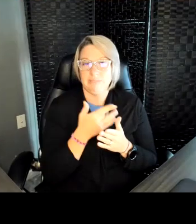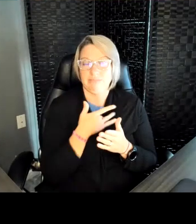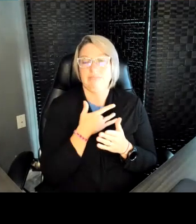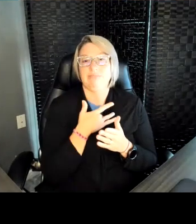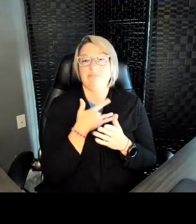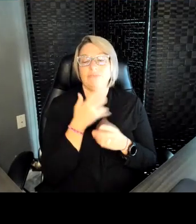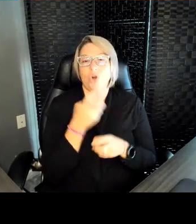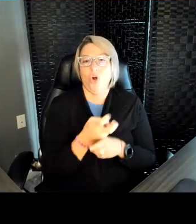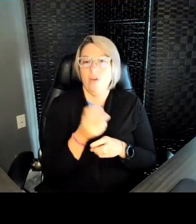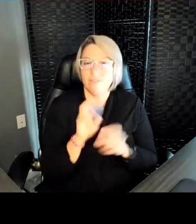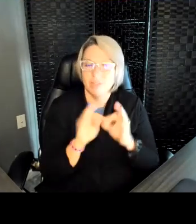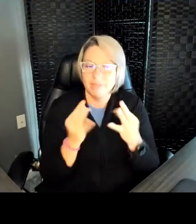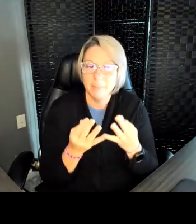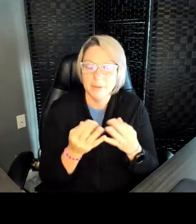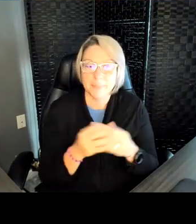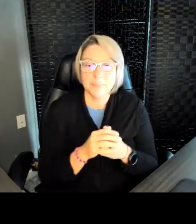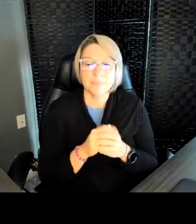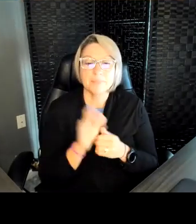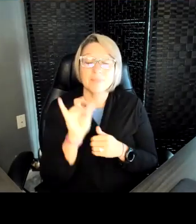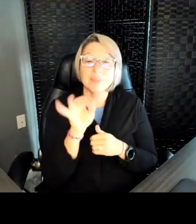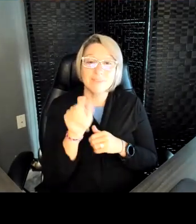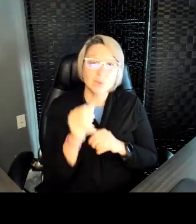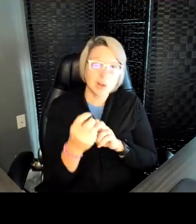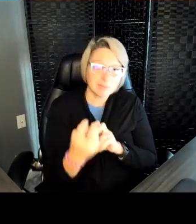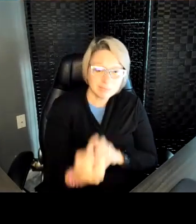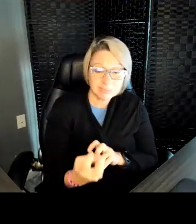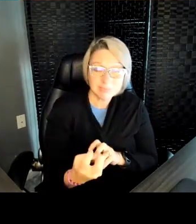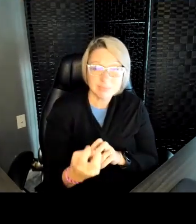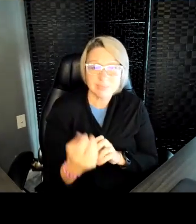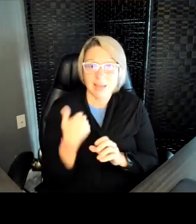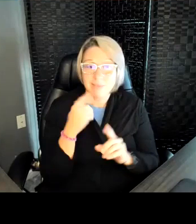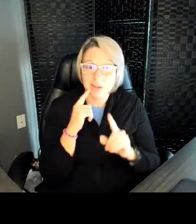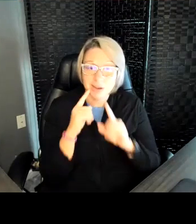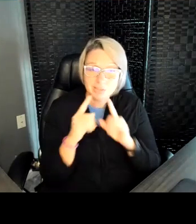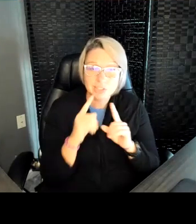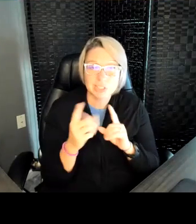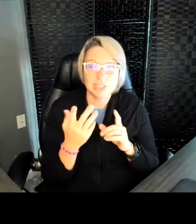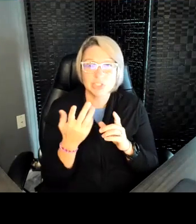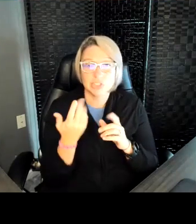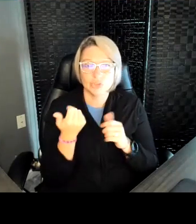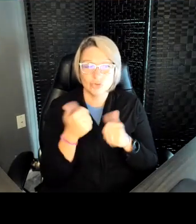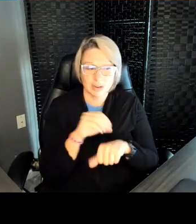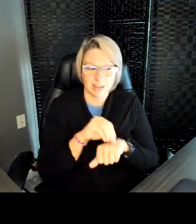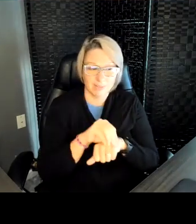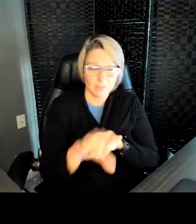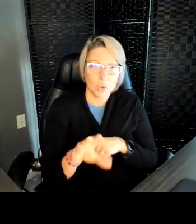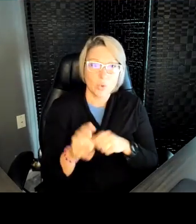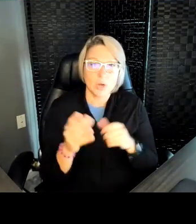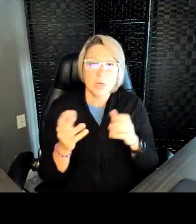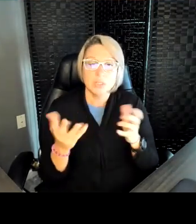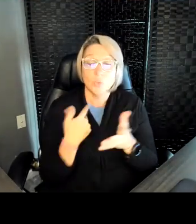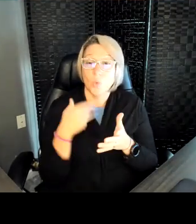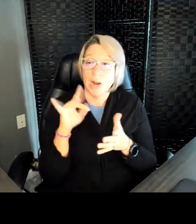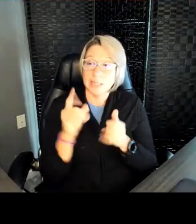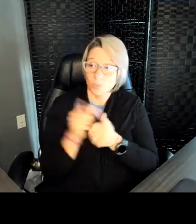position, even sitting down and having a conversation to try to influence, what I did with the doctor in Alaska is I